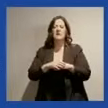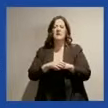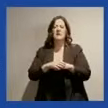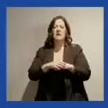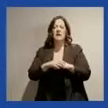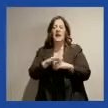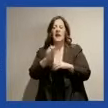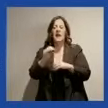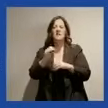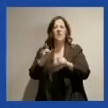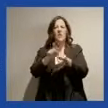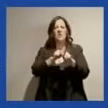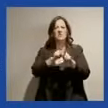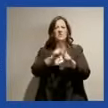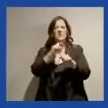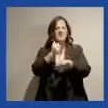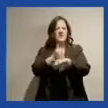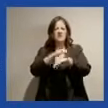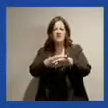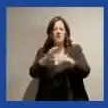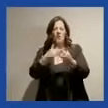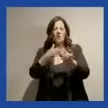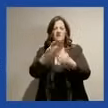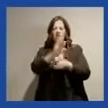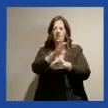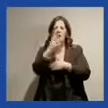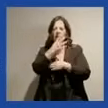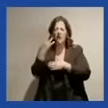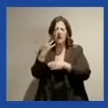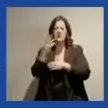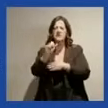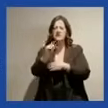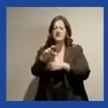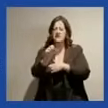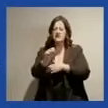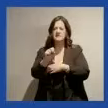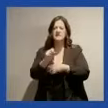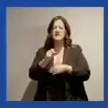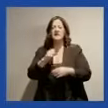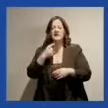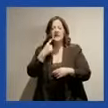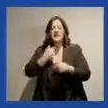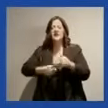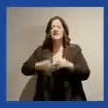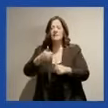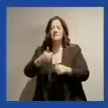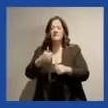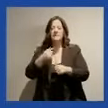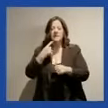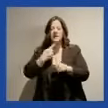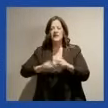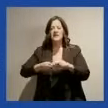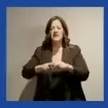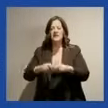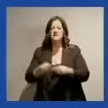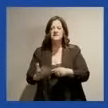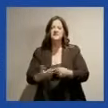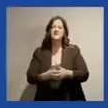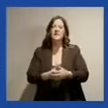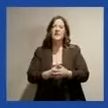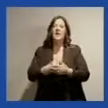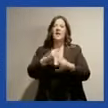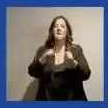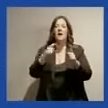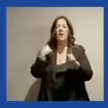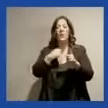your immigration status. And I just think that's foundational, something I believe in. It's core of, I think, who we are as a state, and we